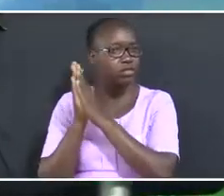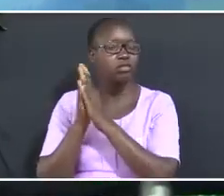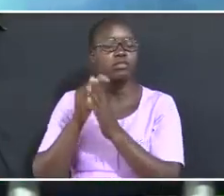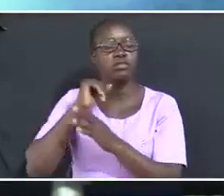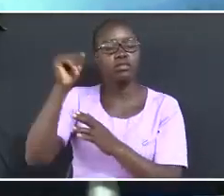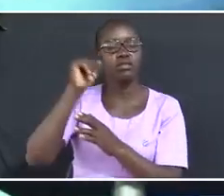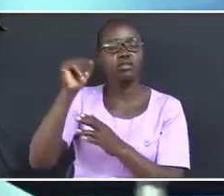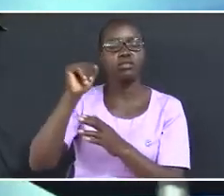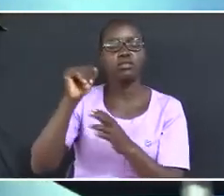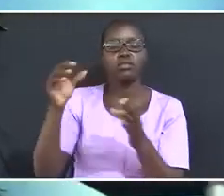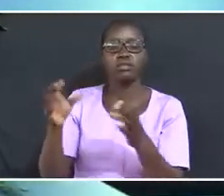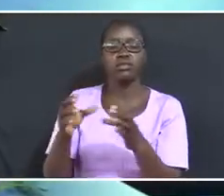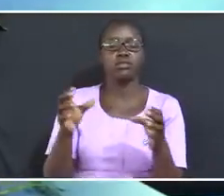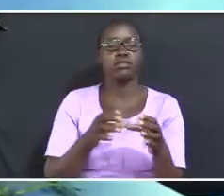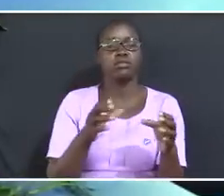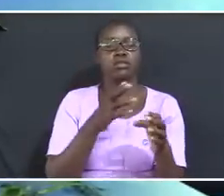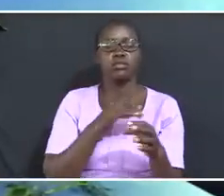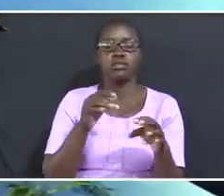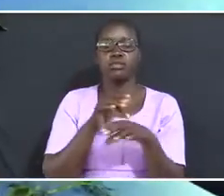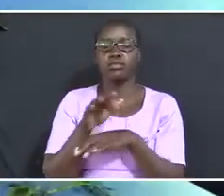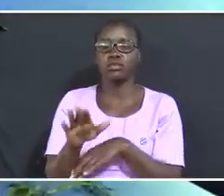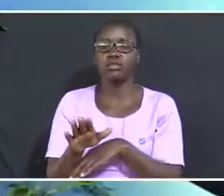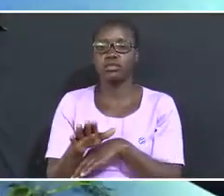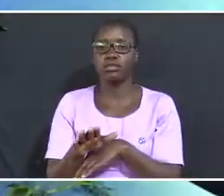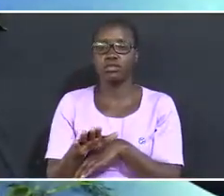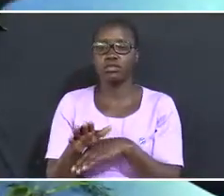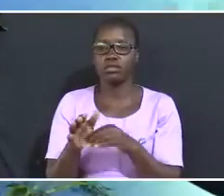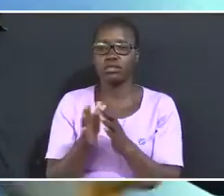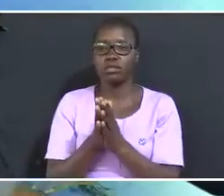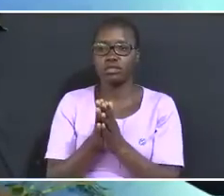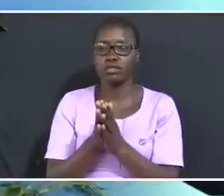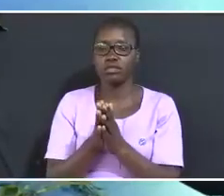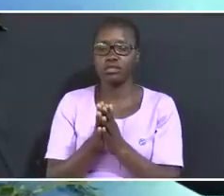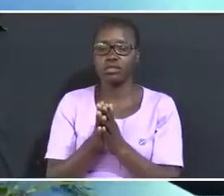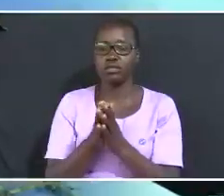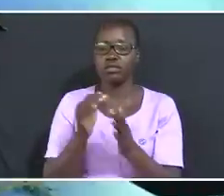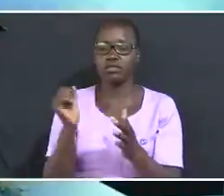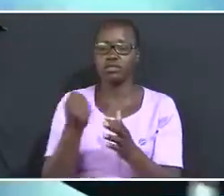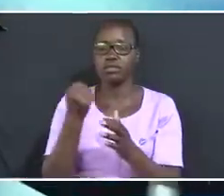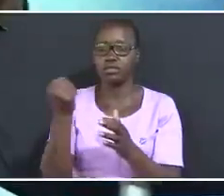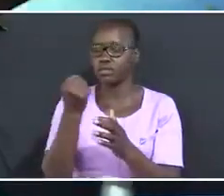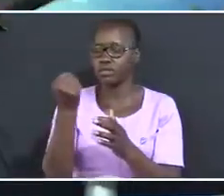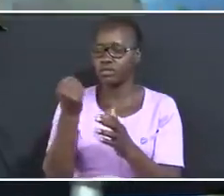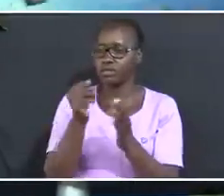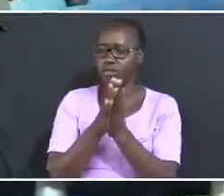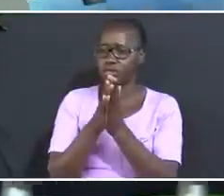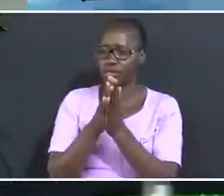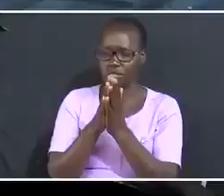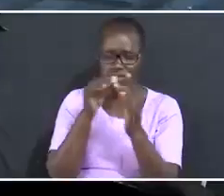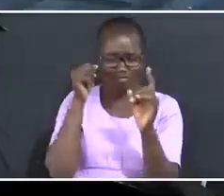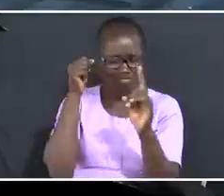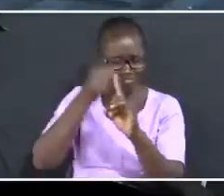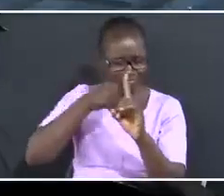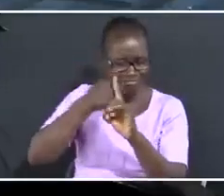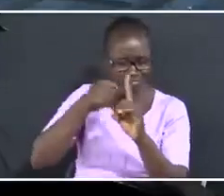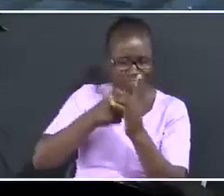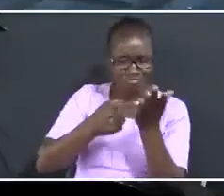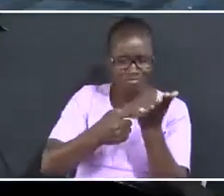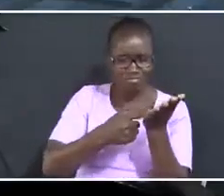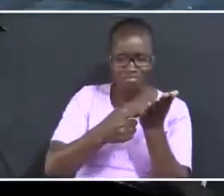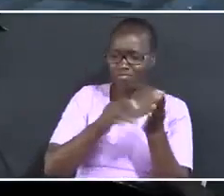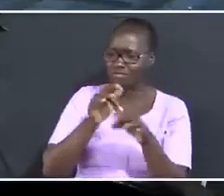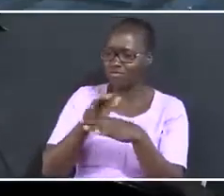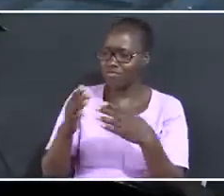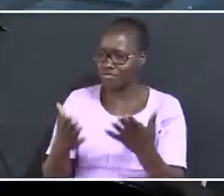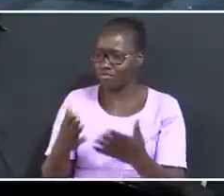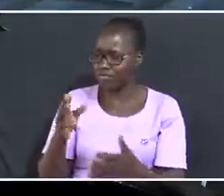political parties, and they went and took ammunition and fought the Mzungu. They went with the Mau Mau.